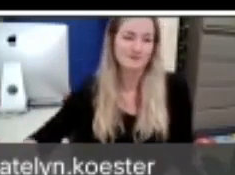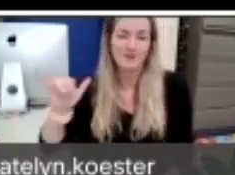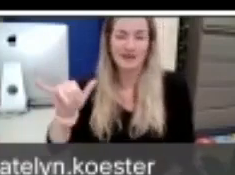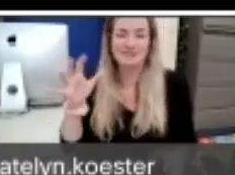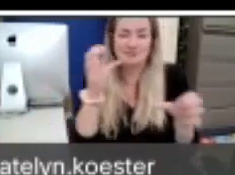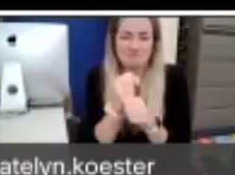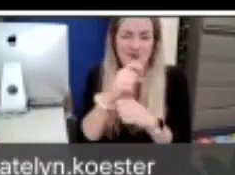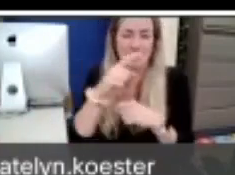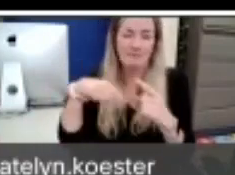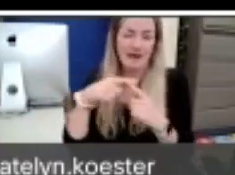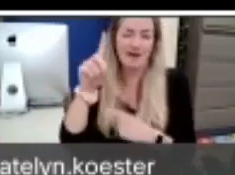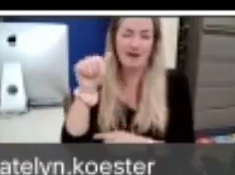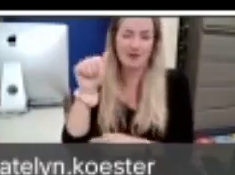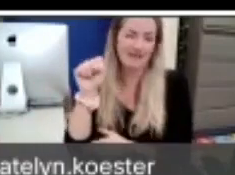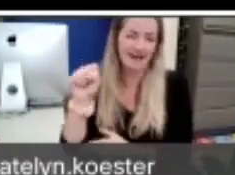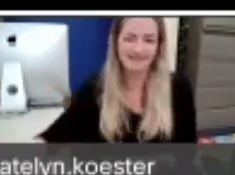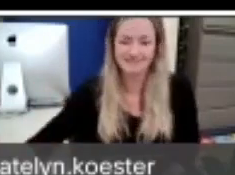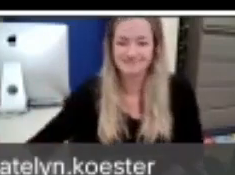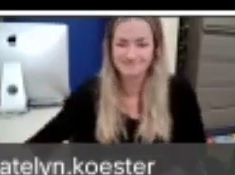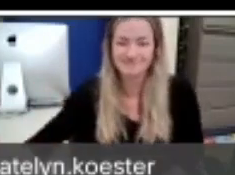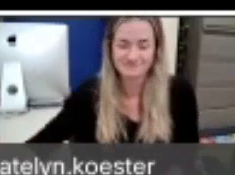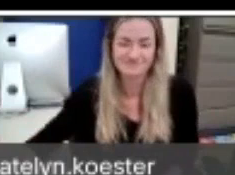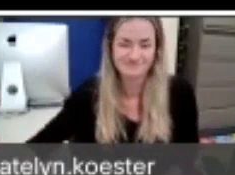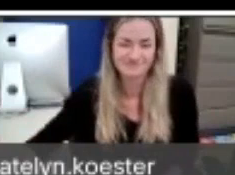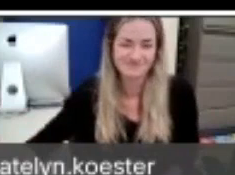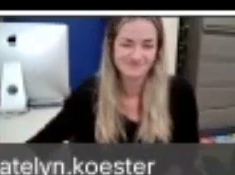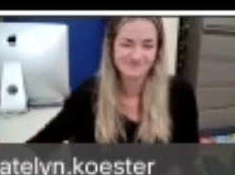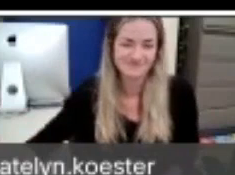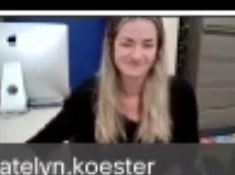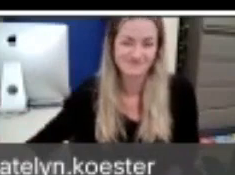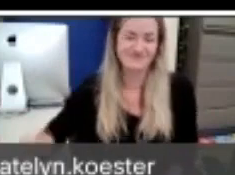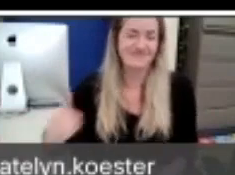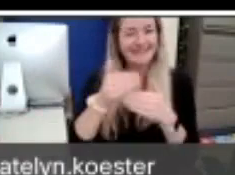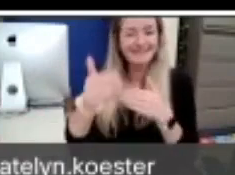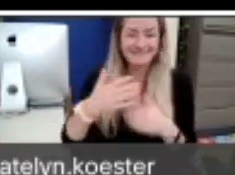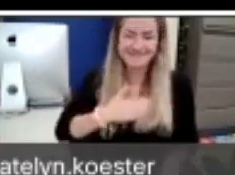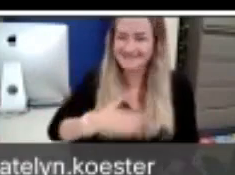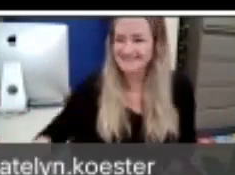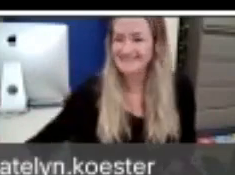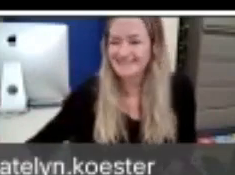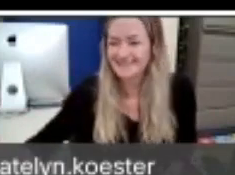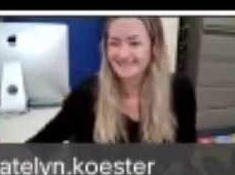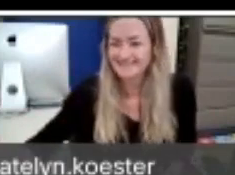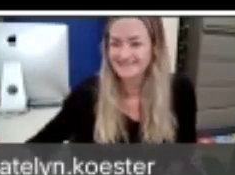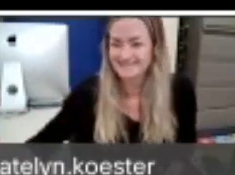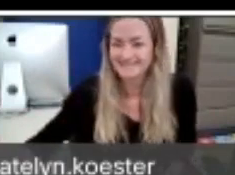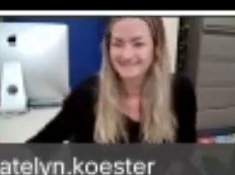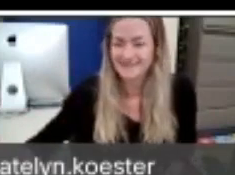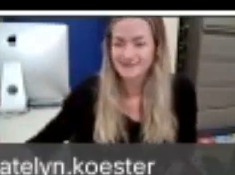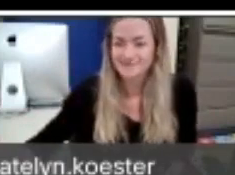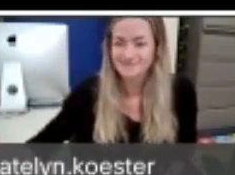hearing community. That kind of just summarizes DAS in a nutshell. Next,